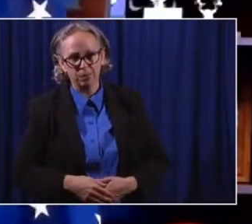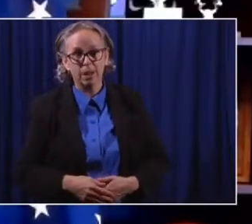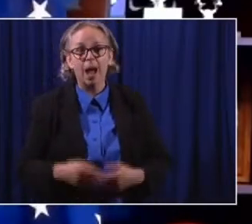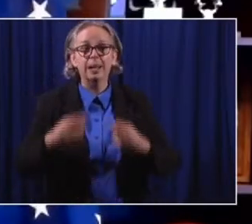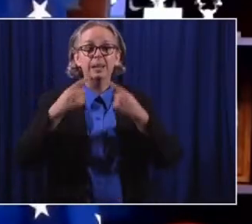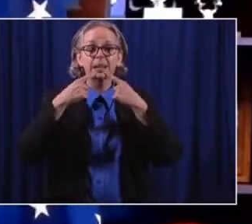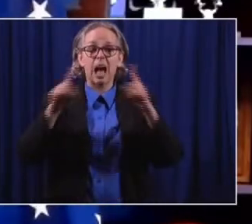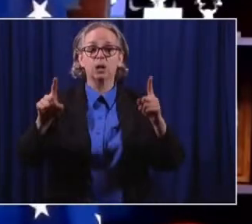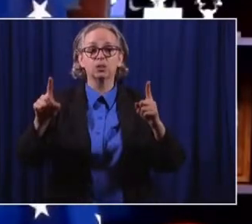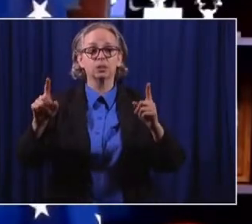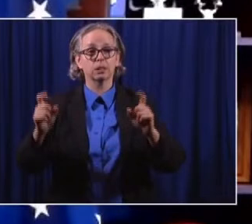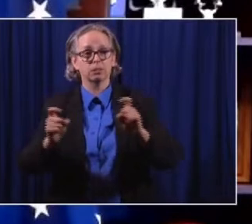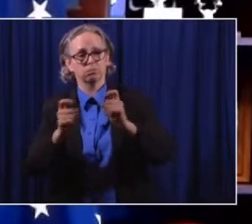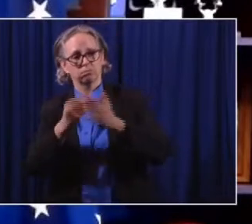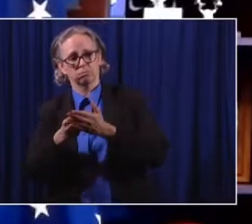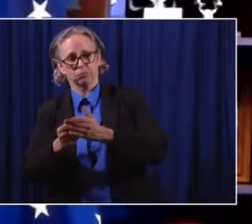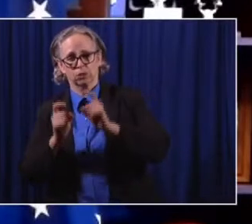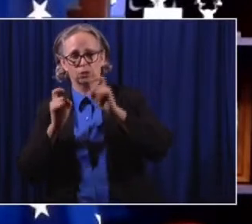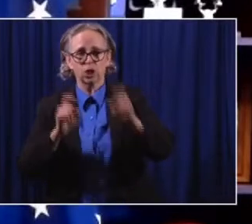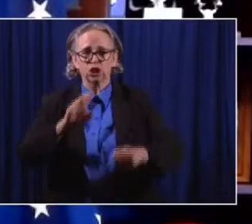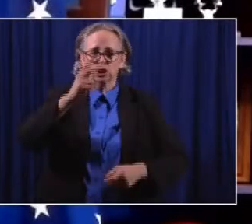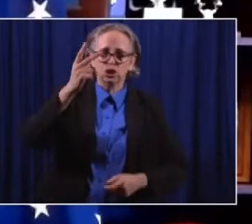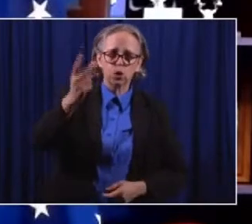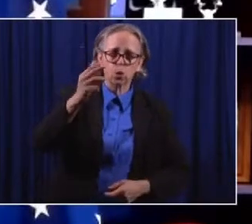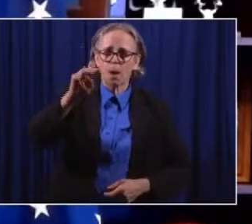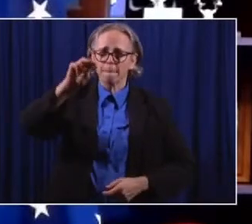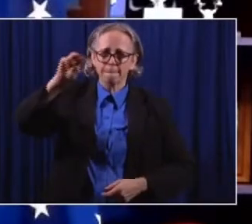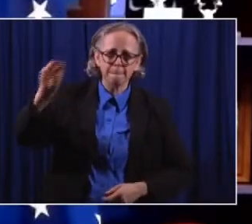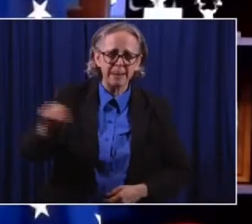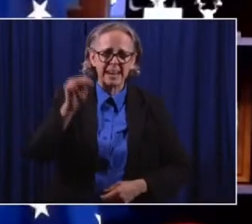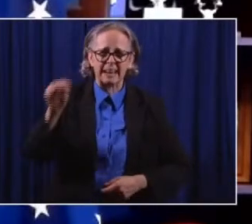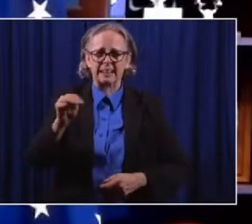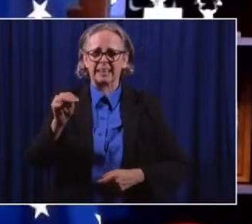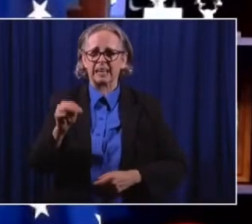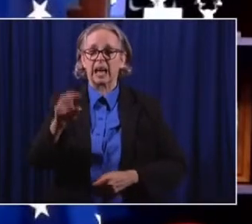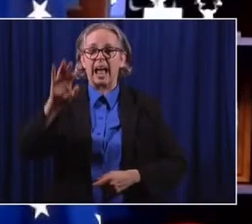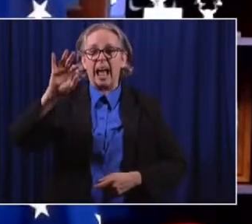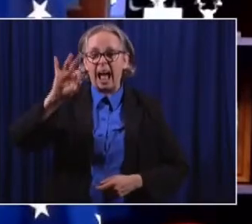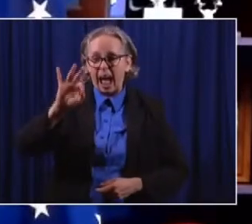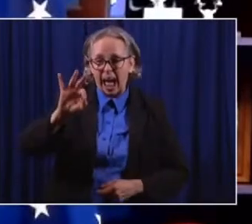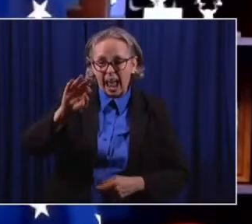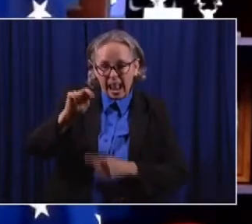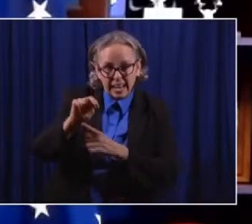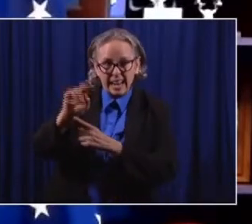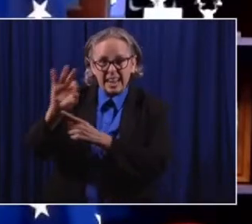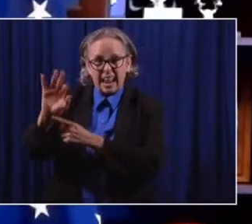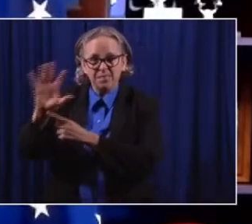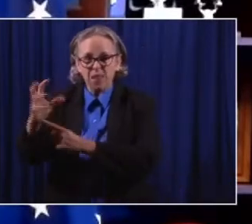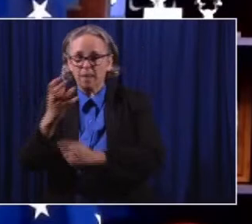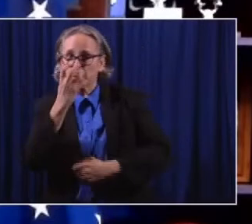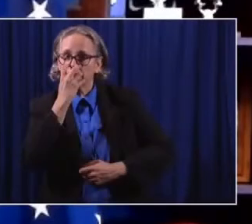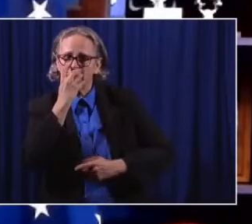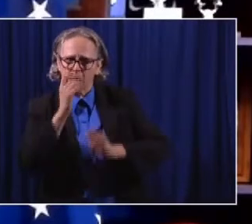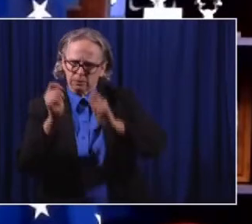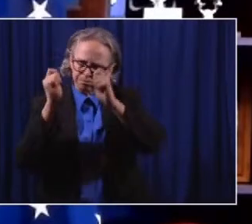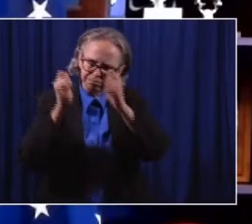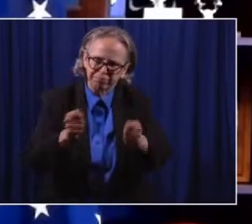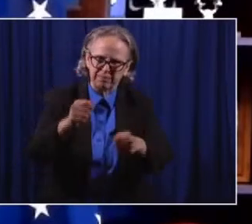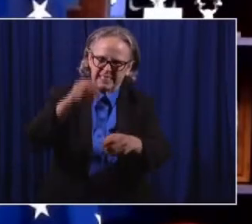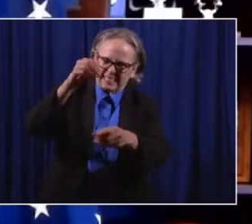2 million medical grade face masks to Ohio. This is part of their ongoing commitment